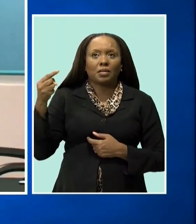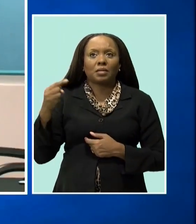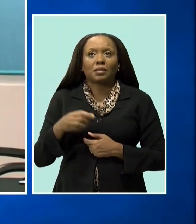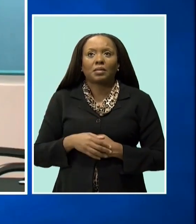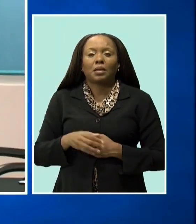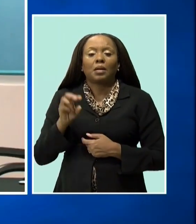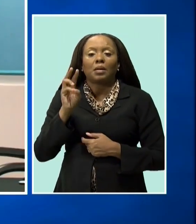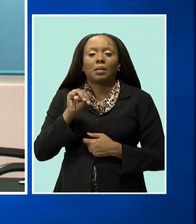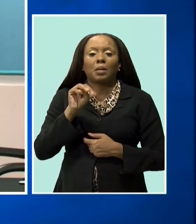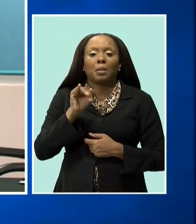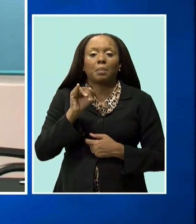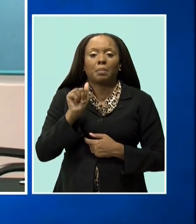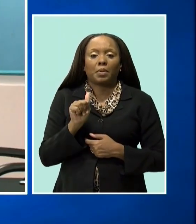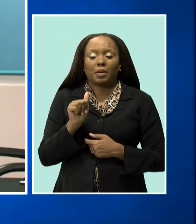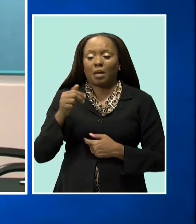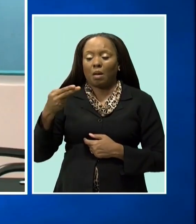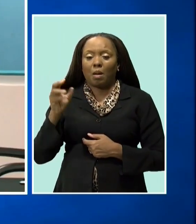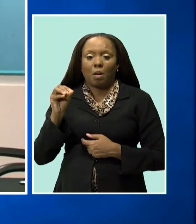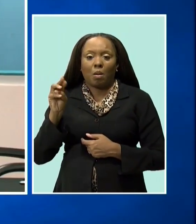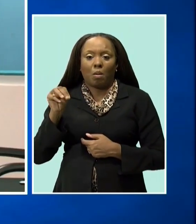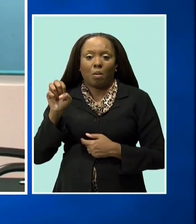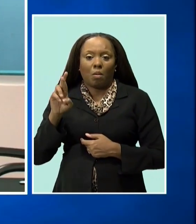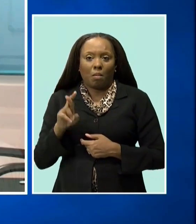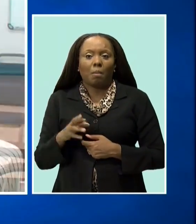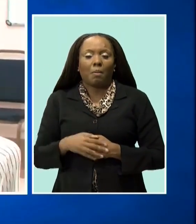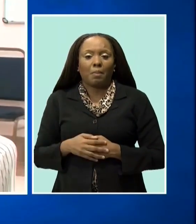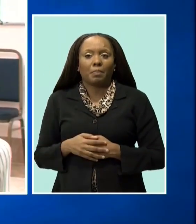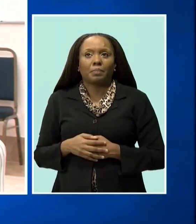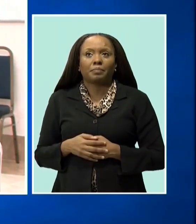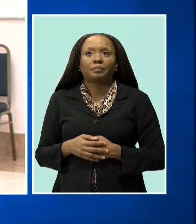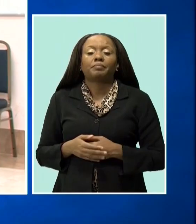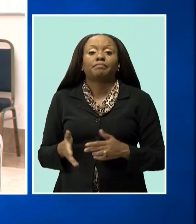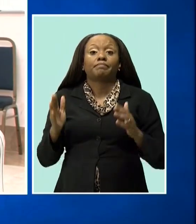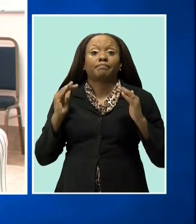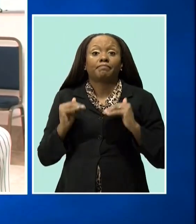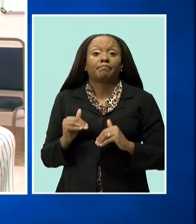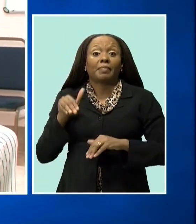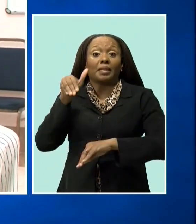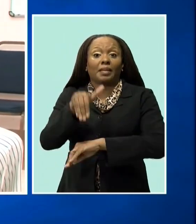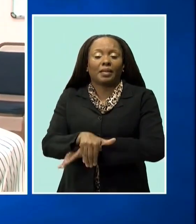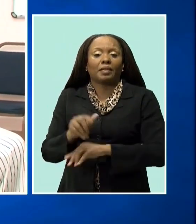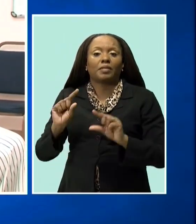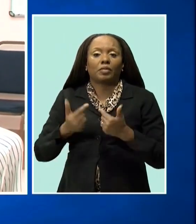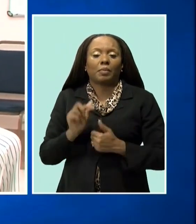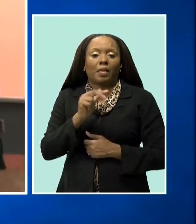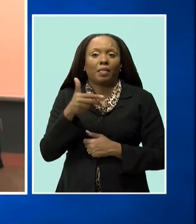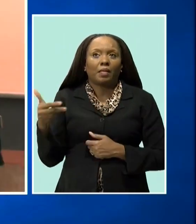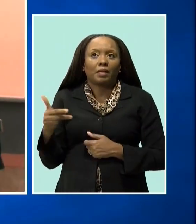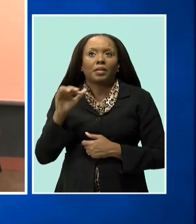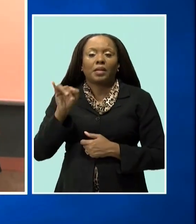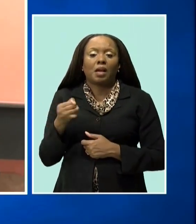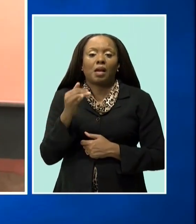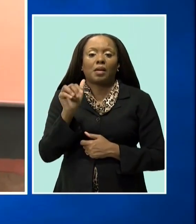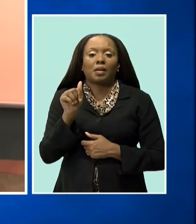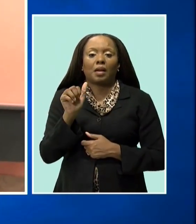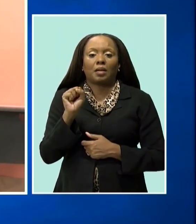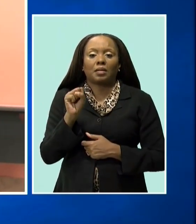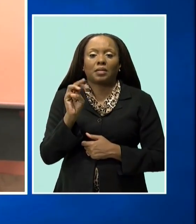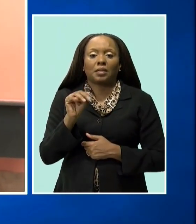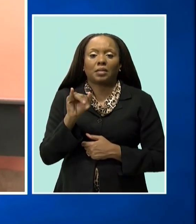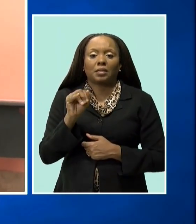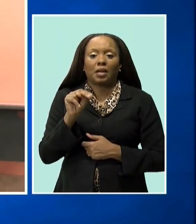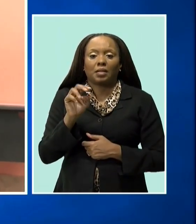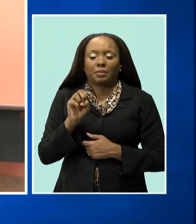prize went to Mia Homer for Print on Demand. Then in the evening group, third prize went to Jasmine Austin of